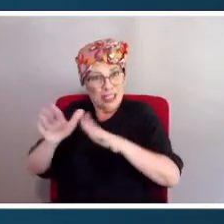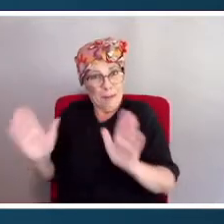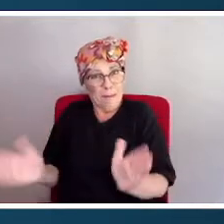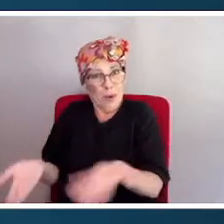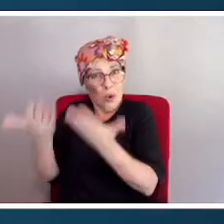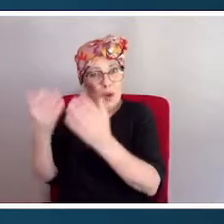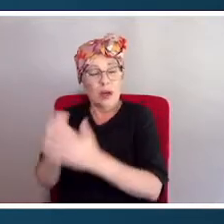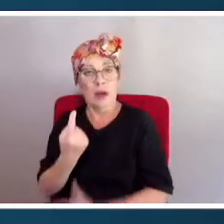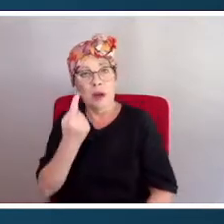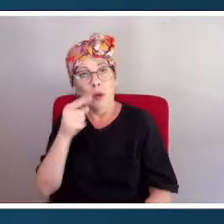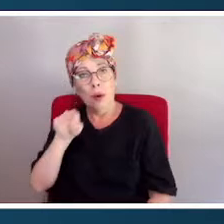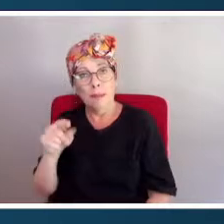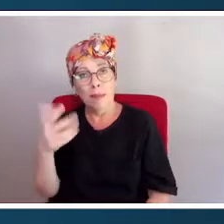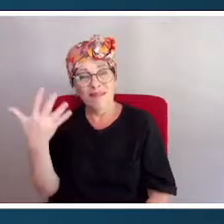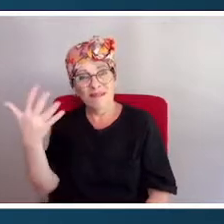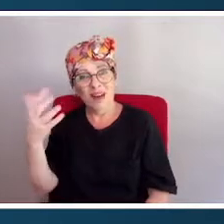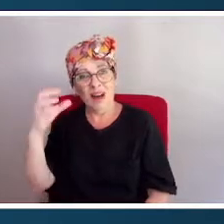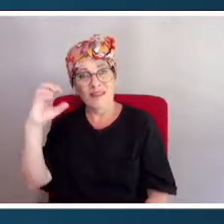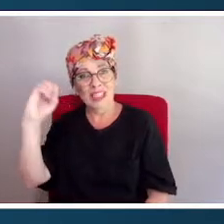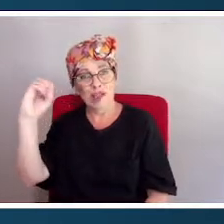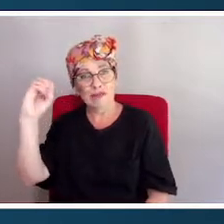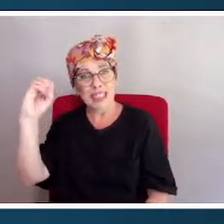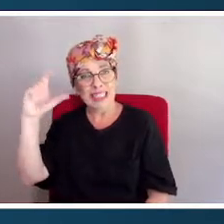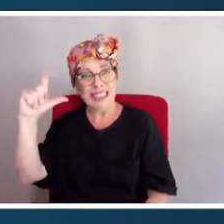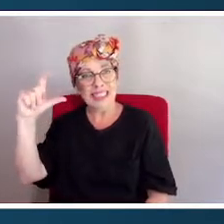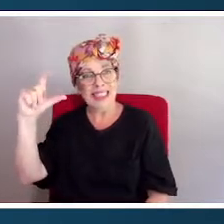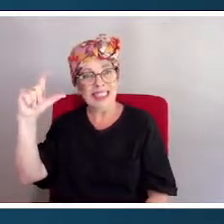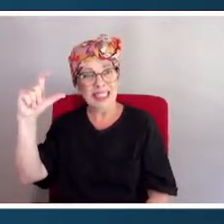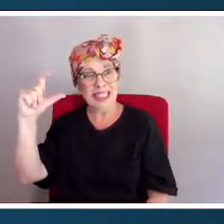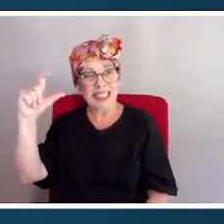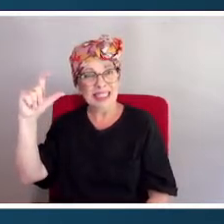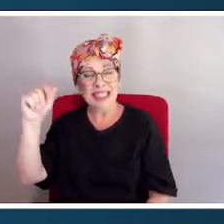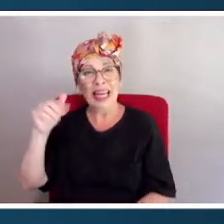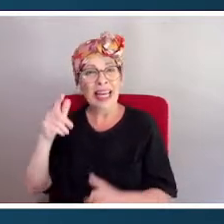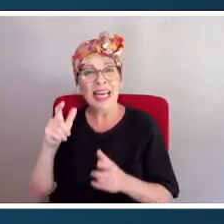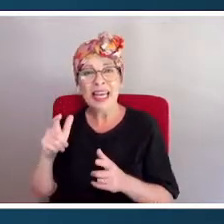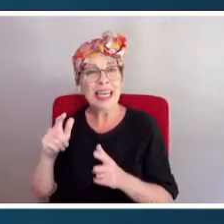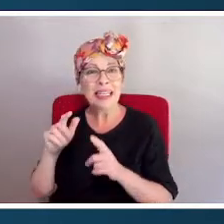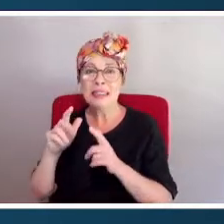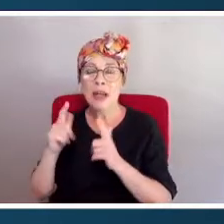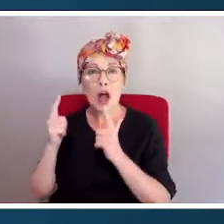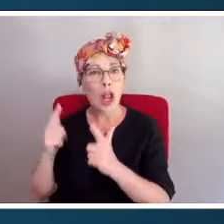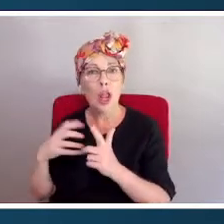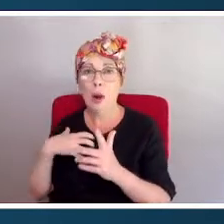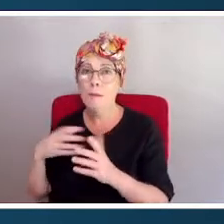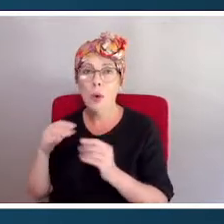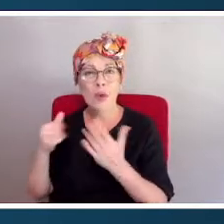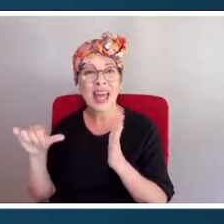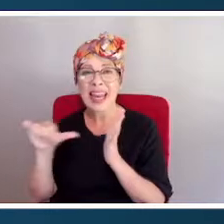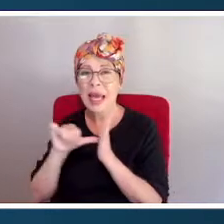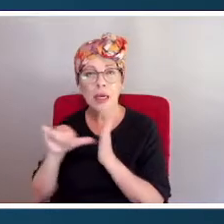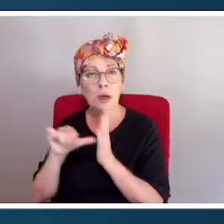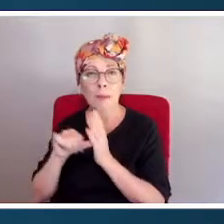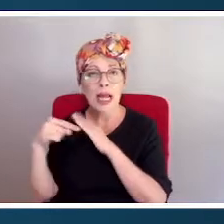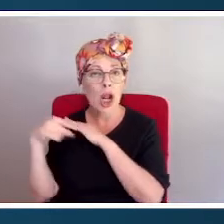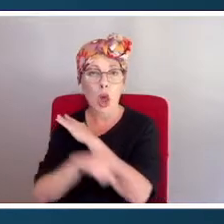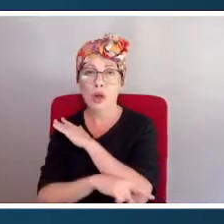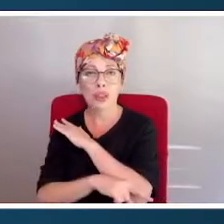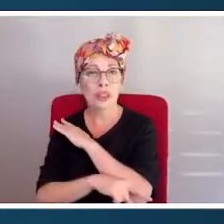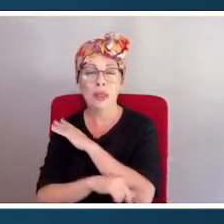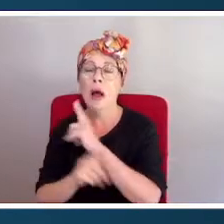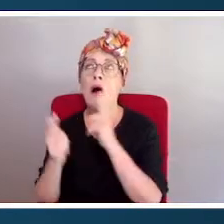1.5 degrees Celsius is about a lot more than economic losses and damage. A lot